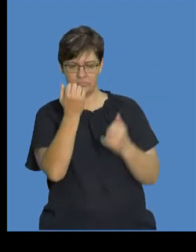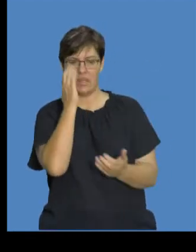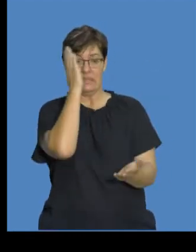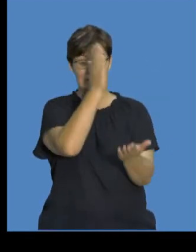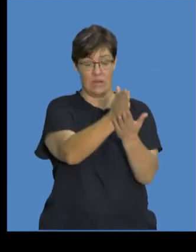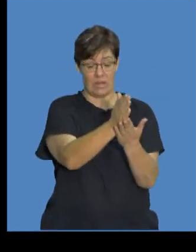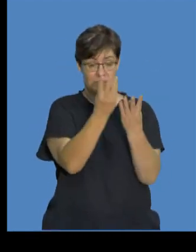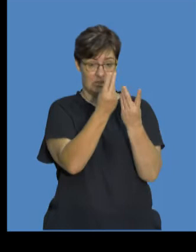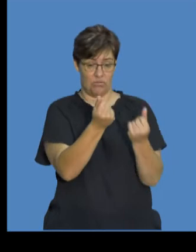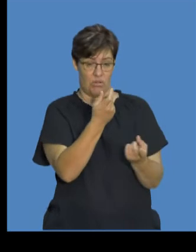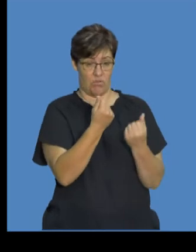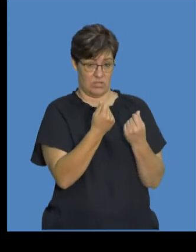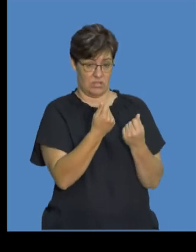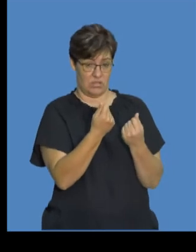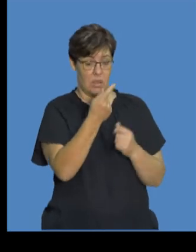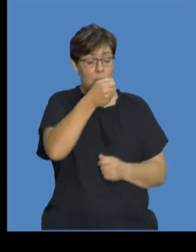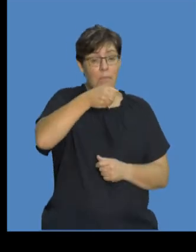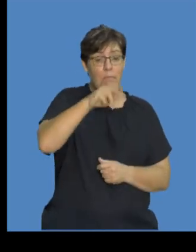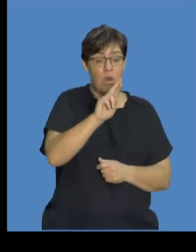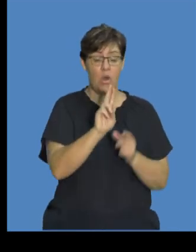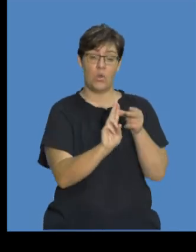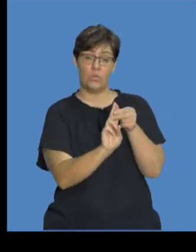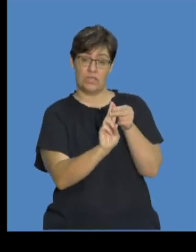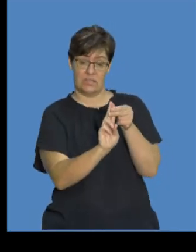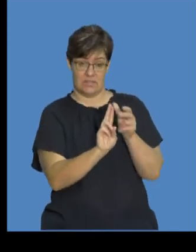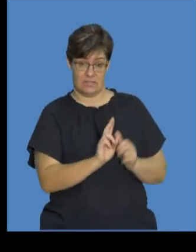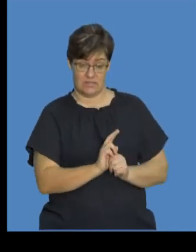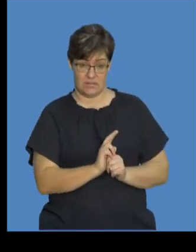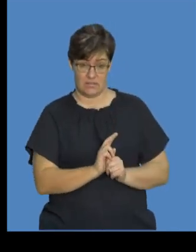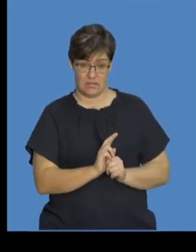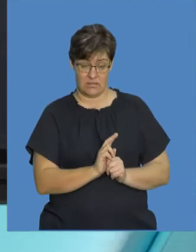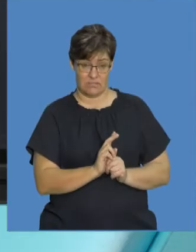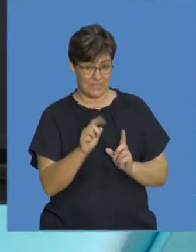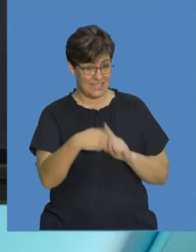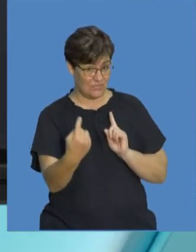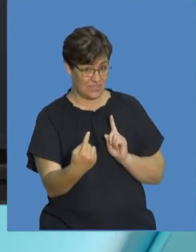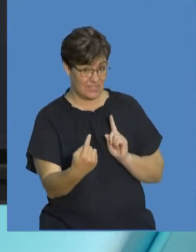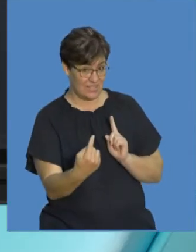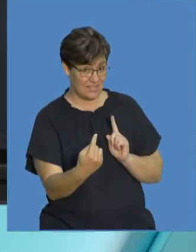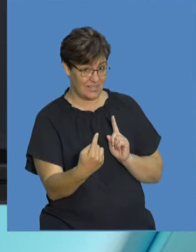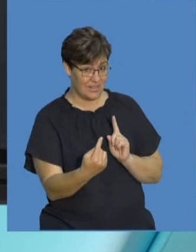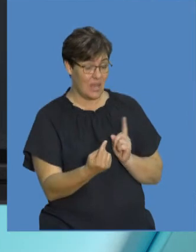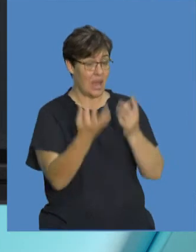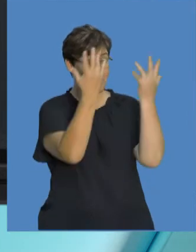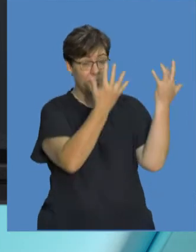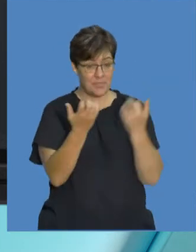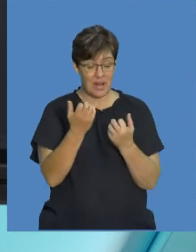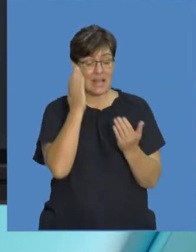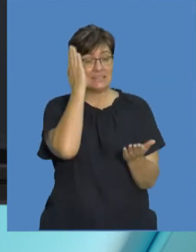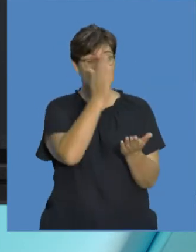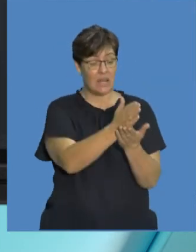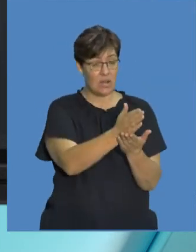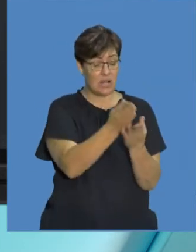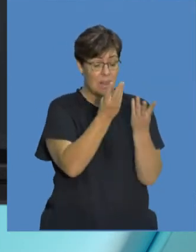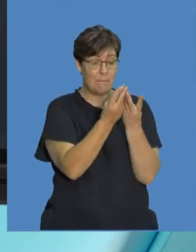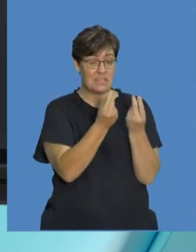direct material cost per unit, now look at the difference. You're asked to calculate the